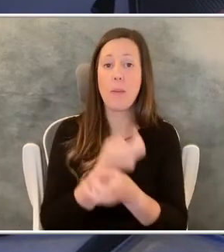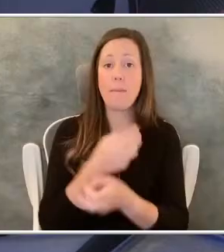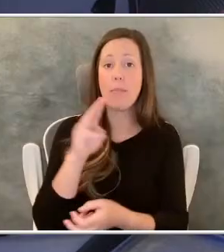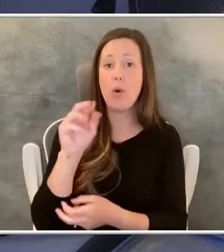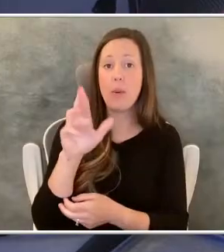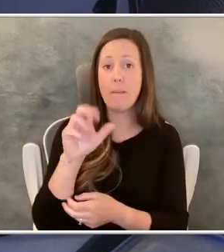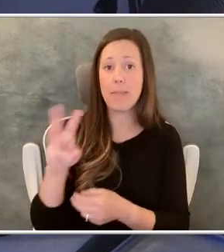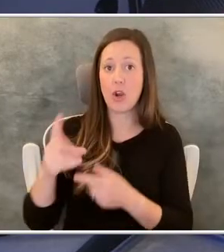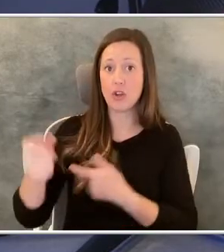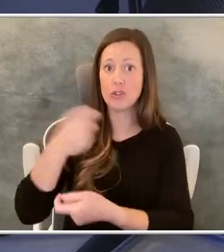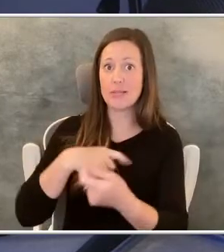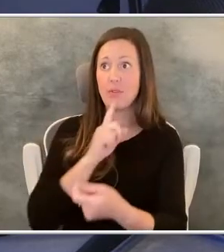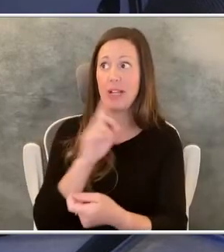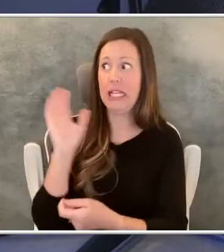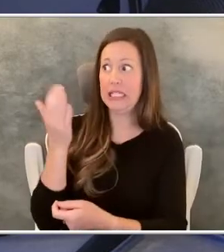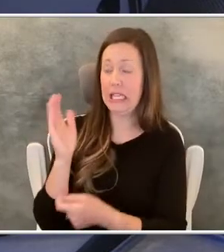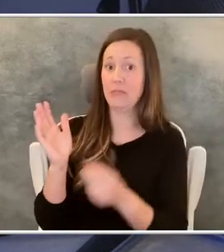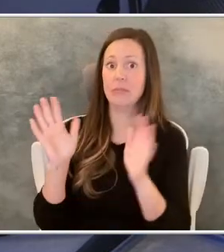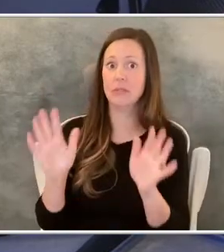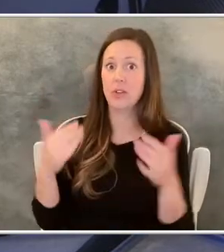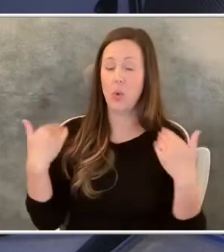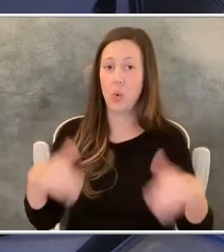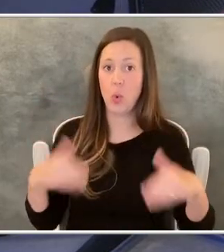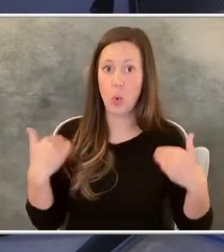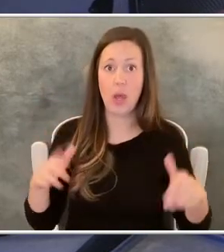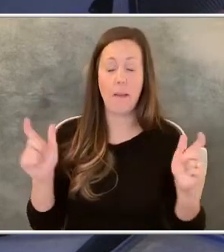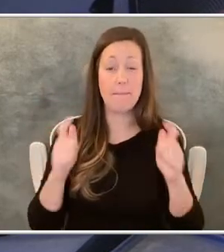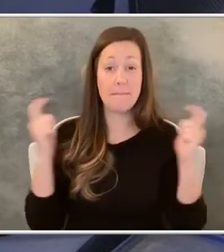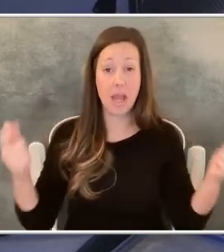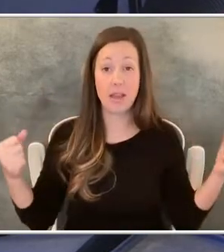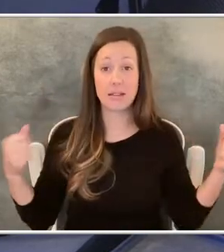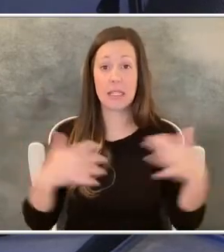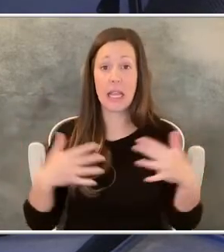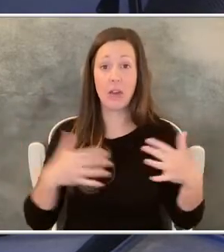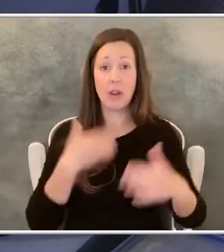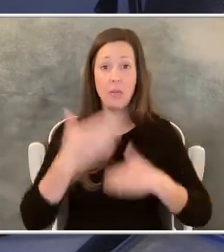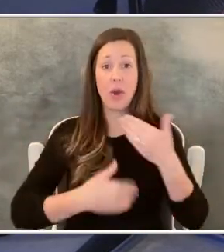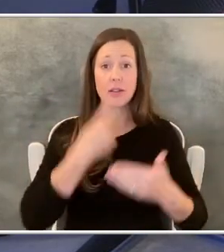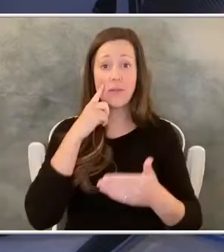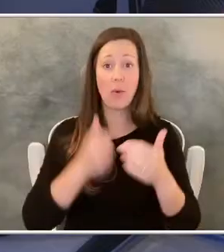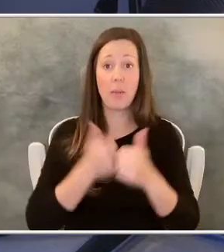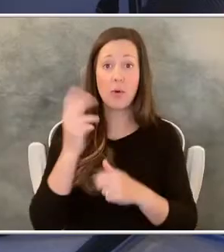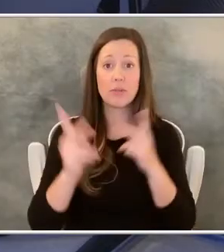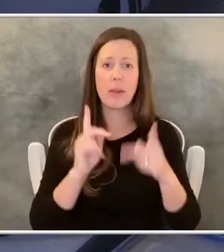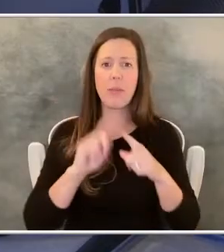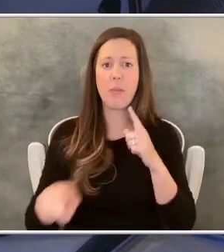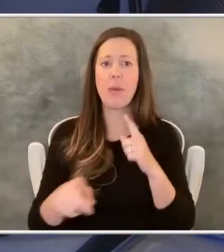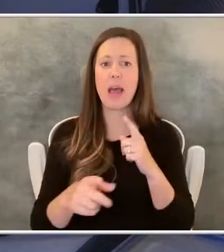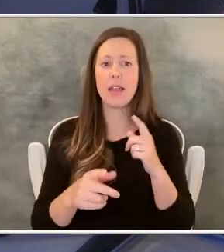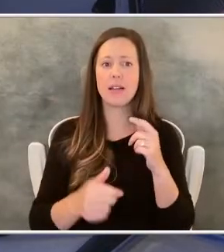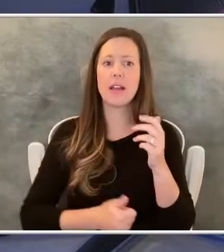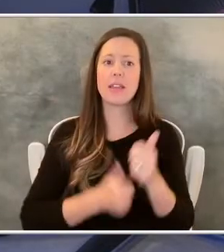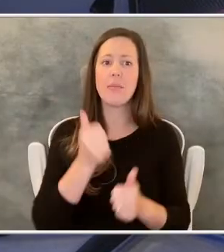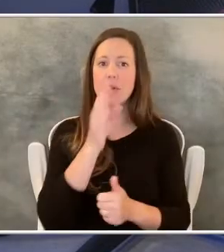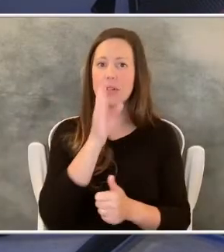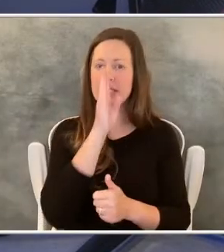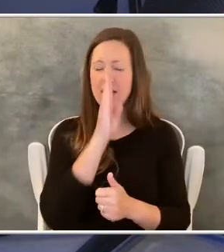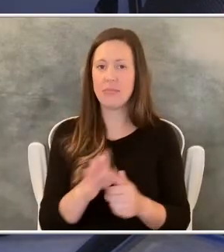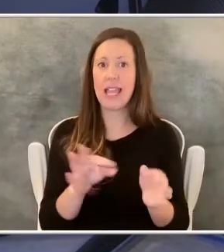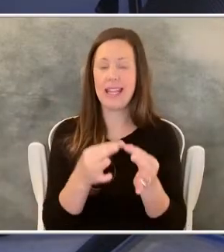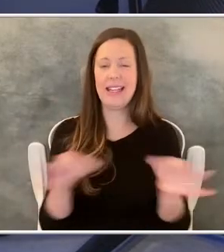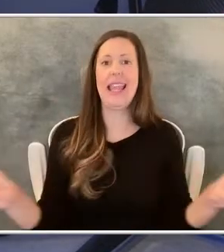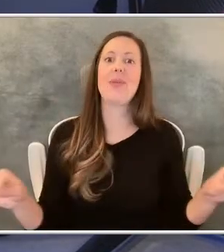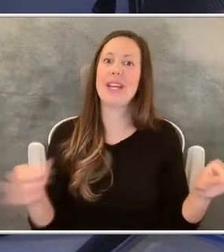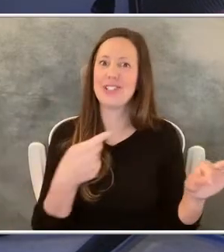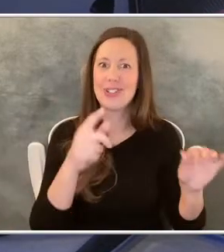daunting process to endure for most people, but kind of explain though in just like the most plain language you can, break it down, like how does a